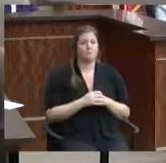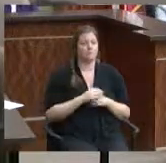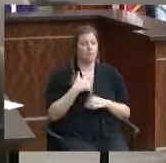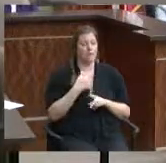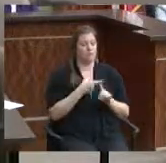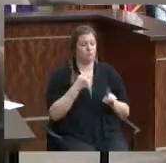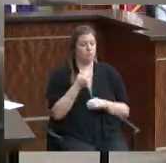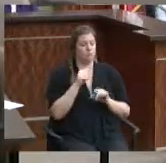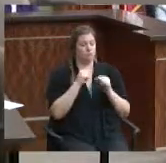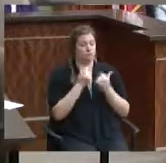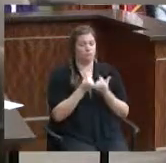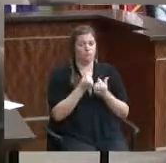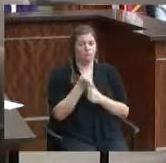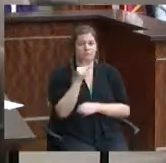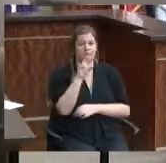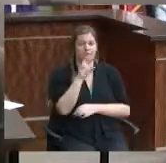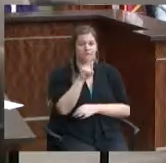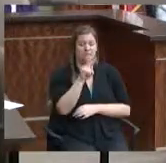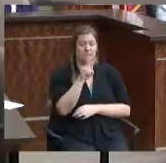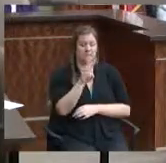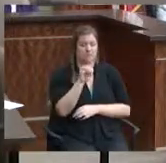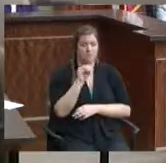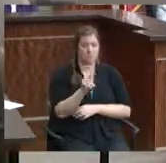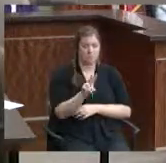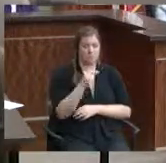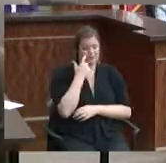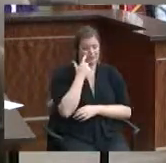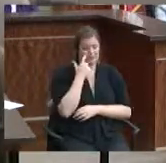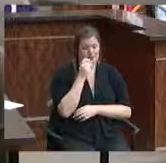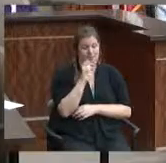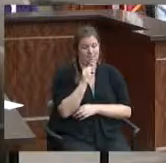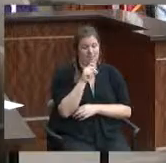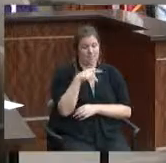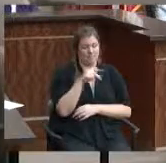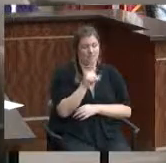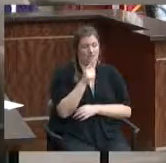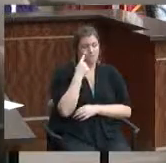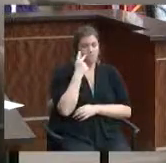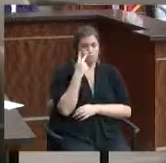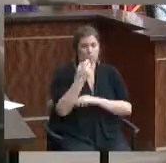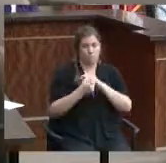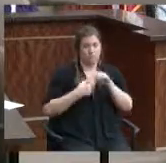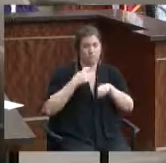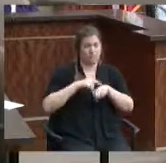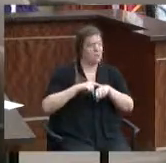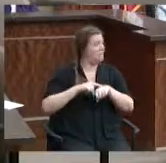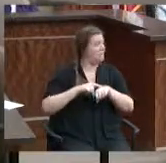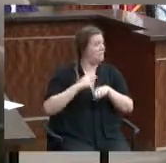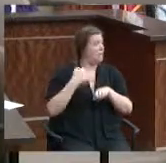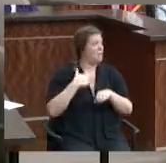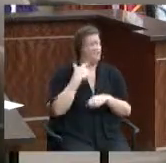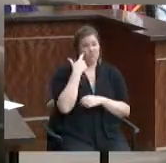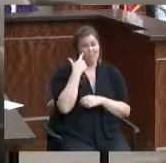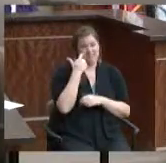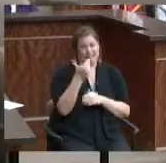I'm from Troop 602. I was just the SPL for two terms. I just stepped